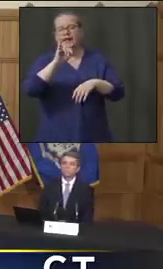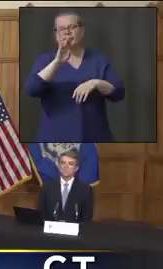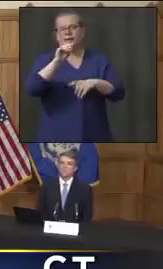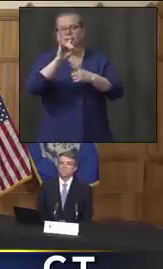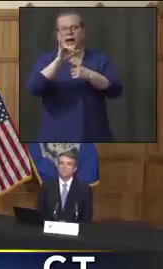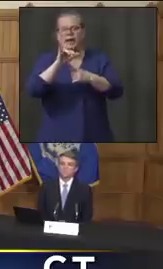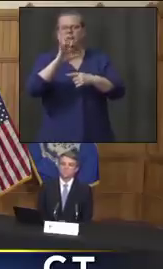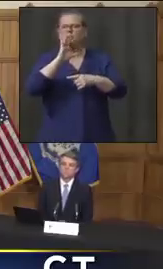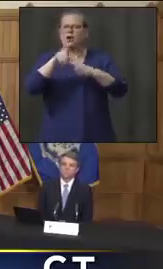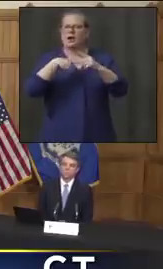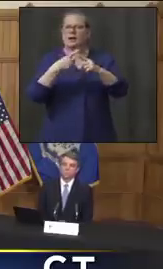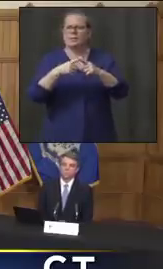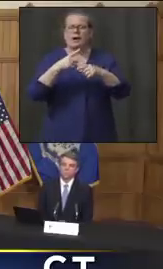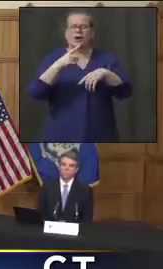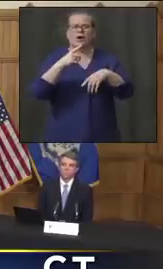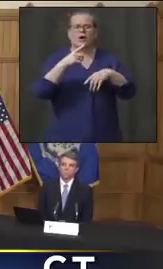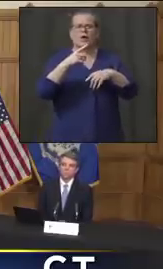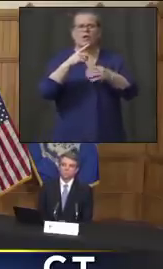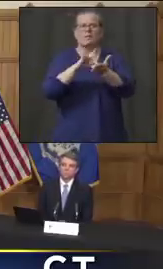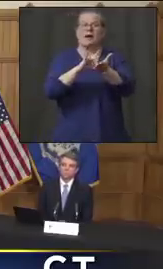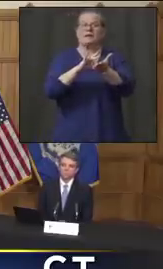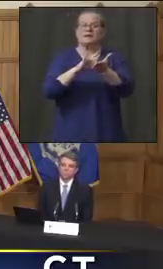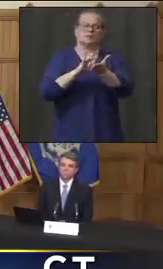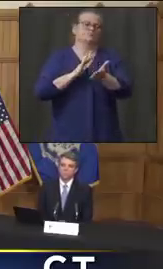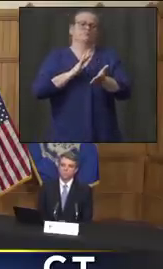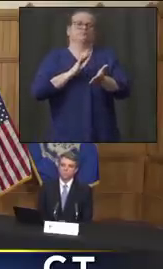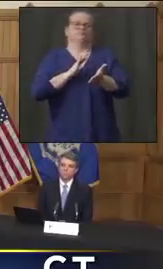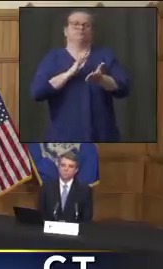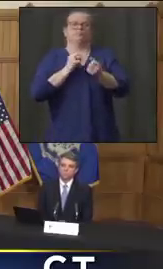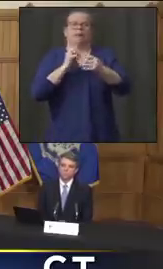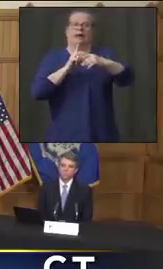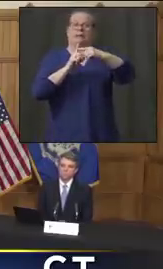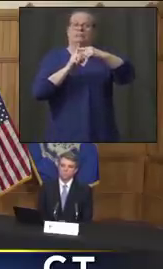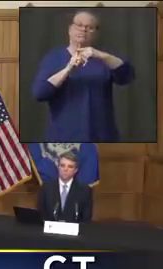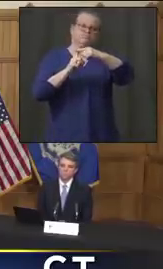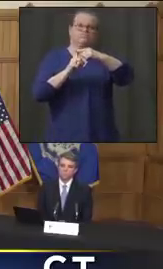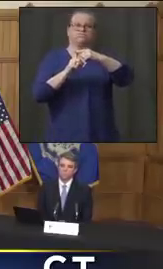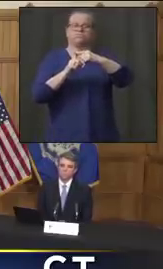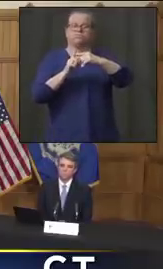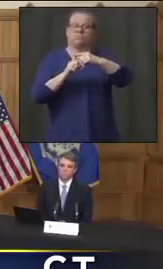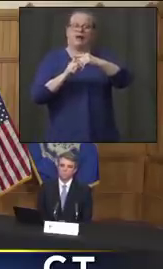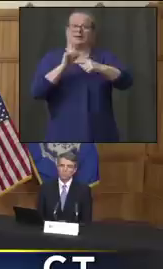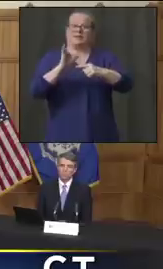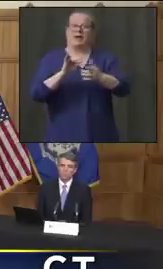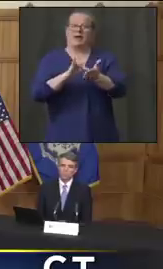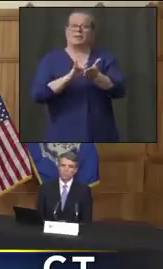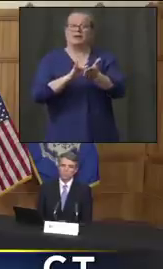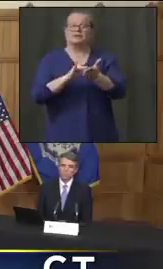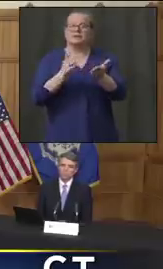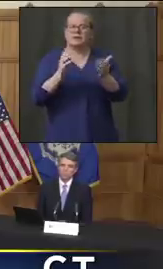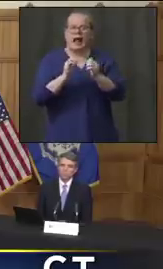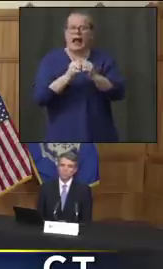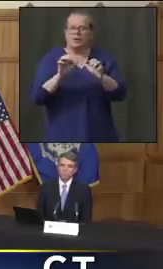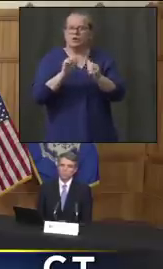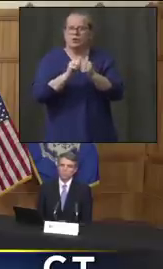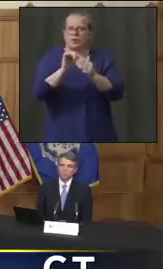miracle drug, but it worked very, very well. She had a lot of positive things to say about it. How are we doing on the antibody treatment?